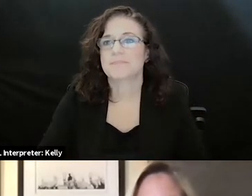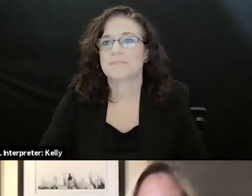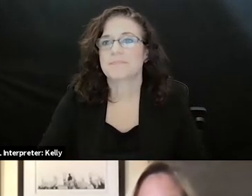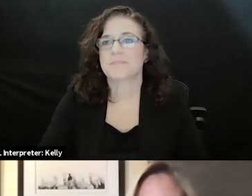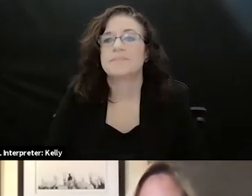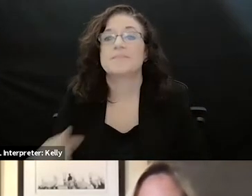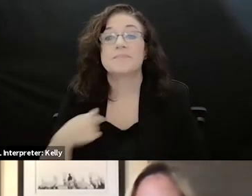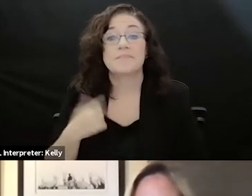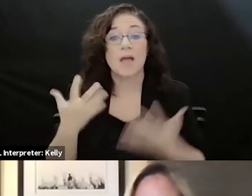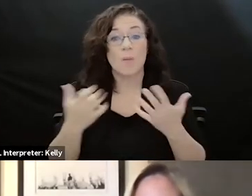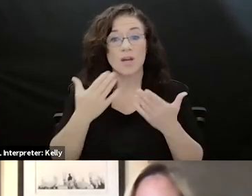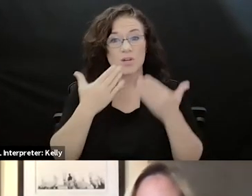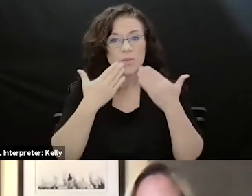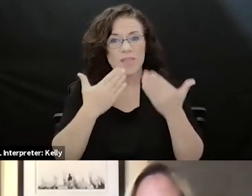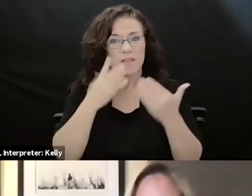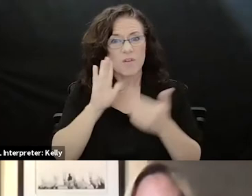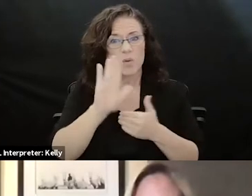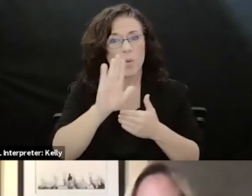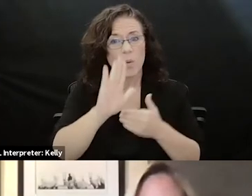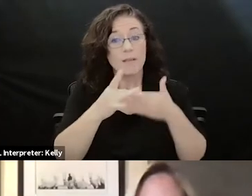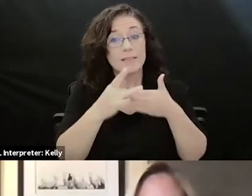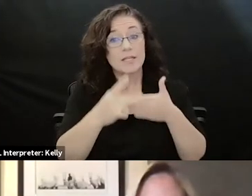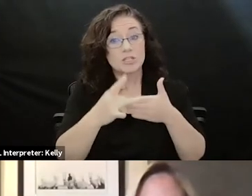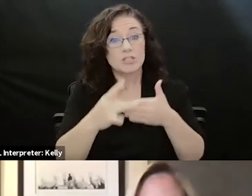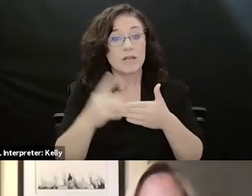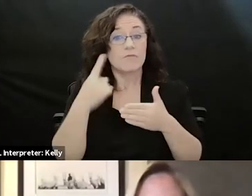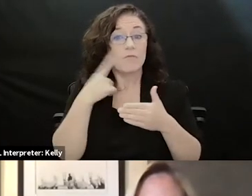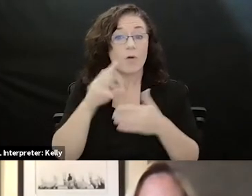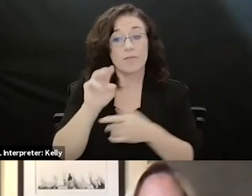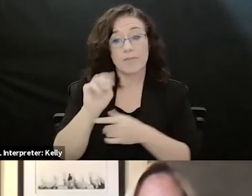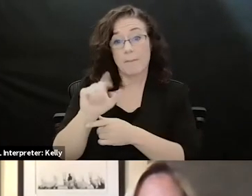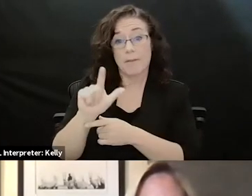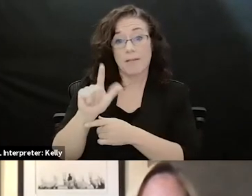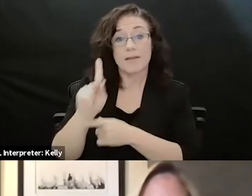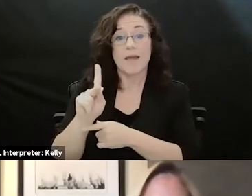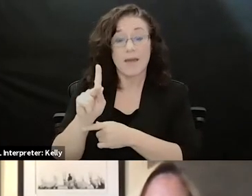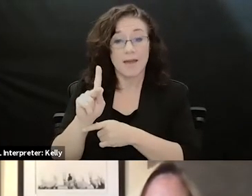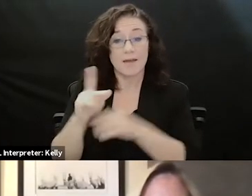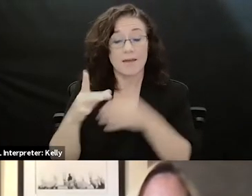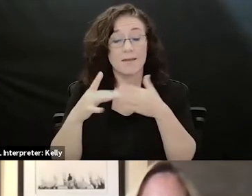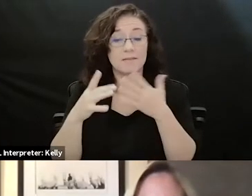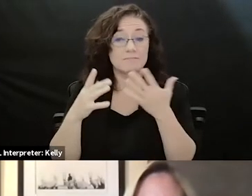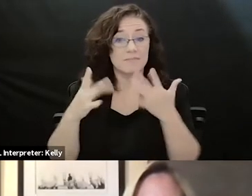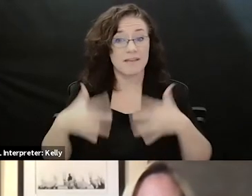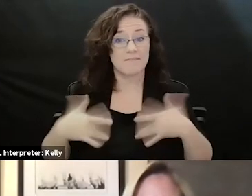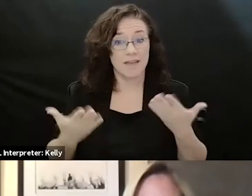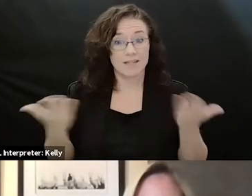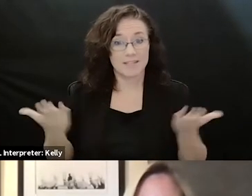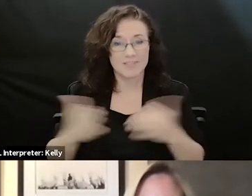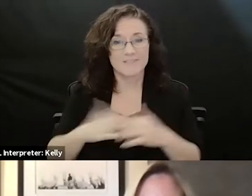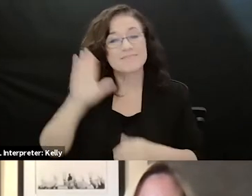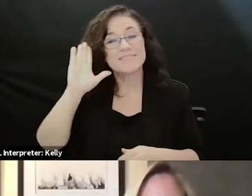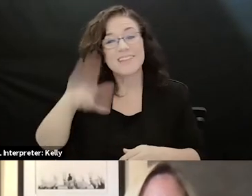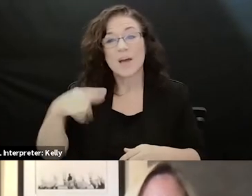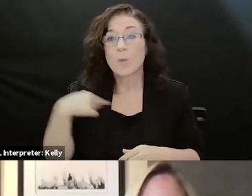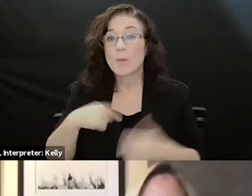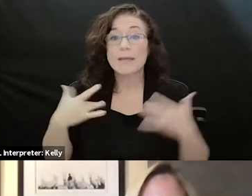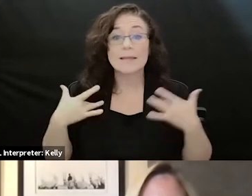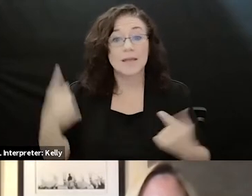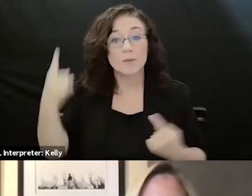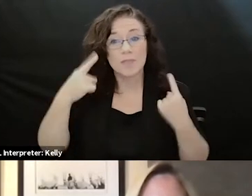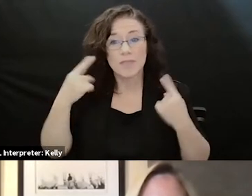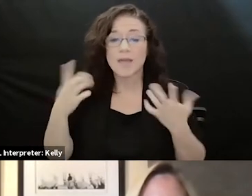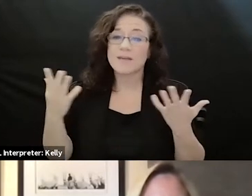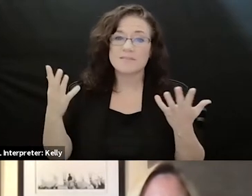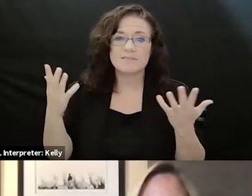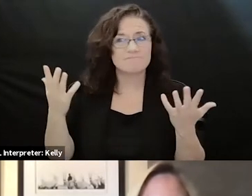king celebration here in town and again uh you know we think though things aren't aren't going to be the same but i watched that